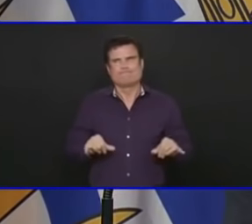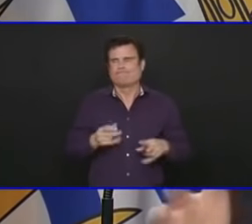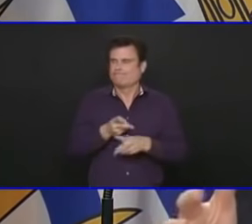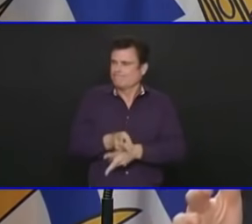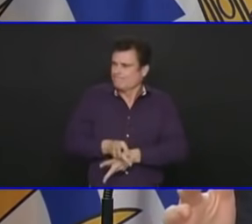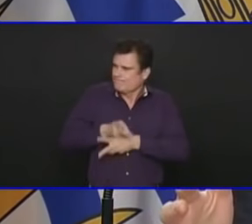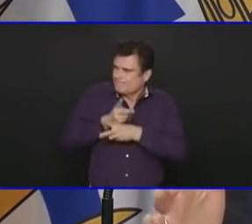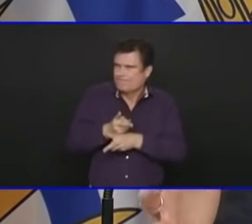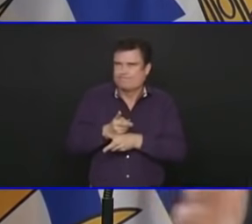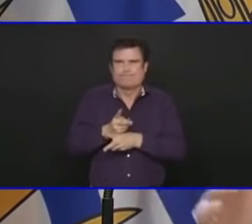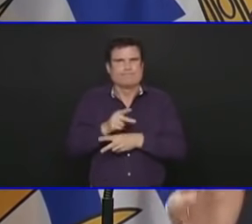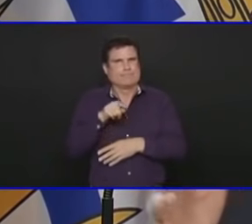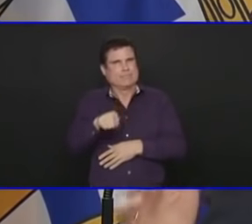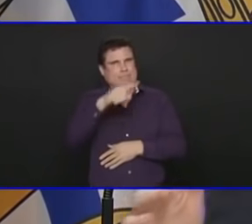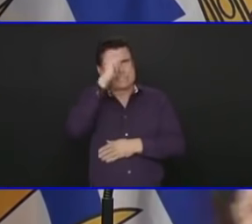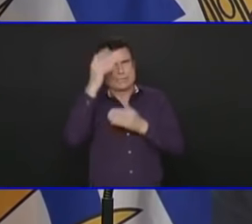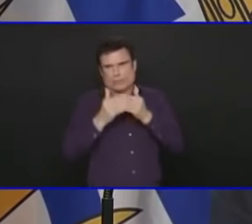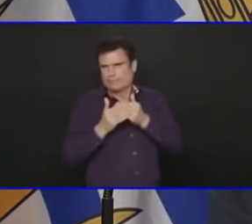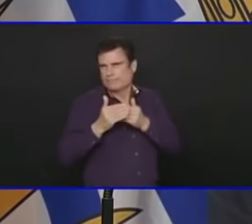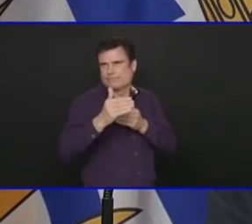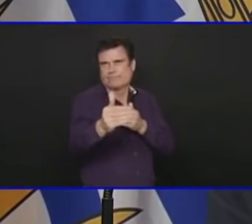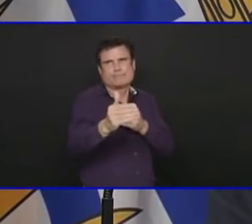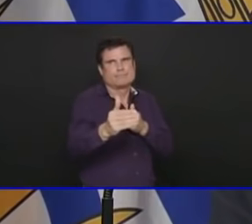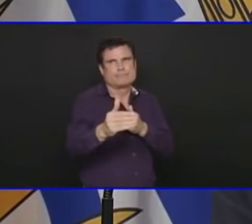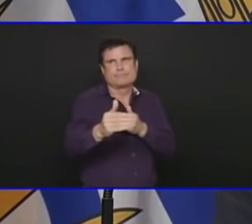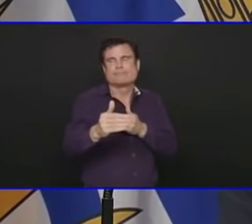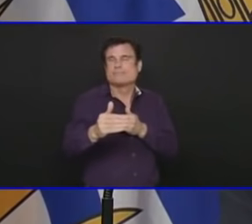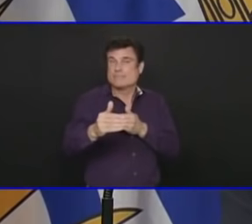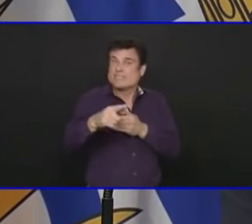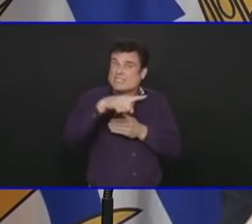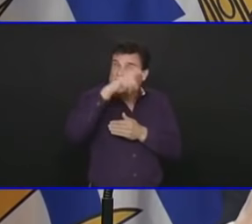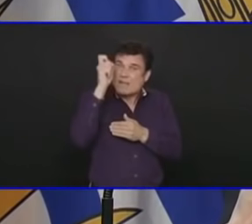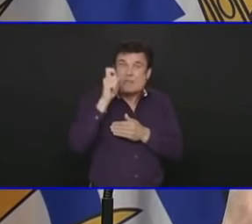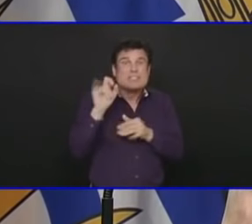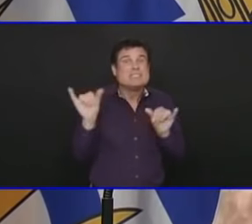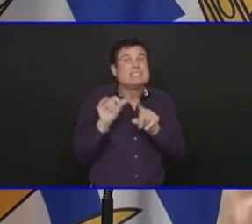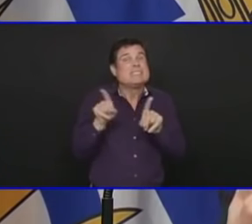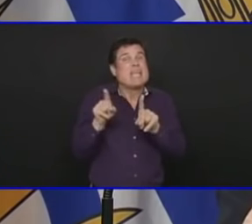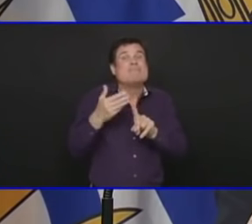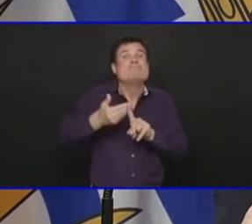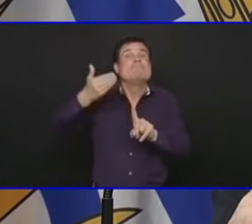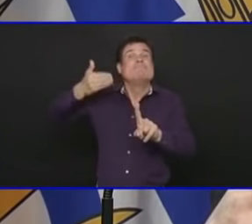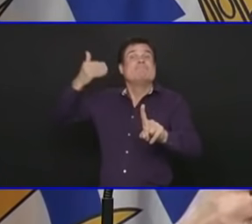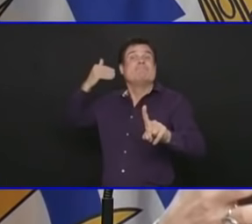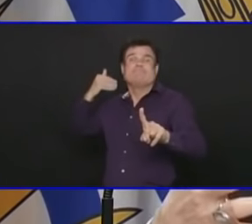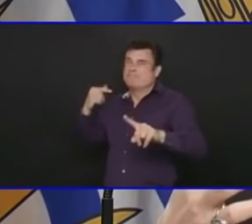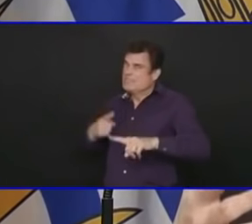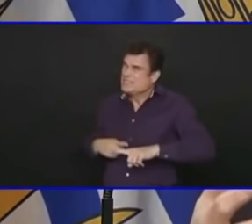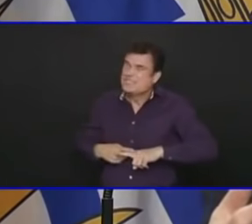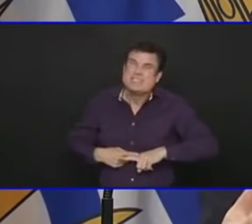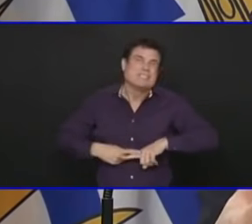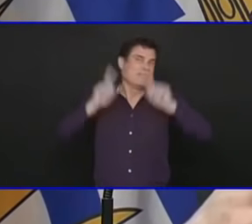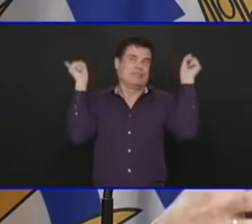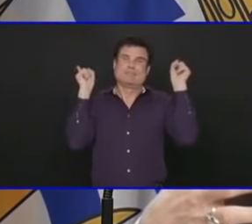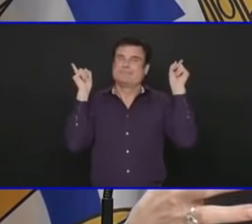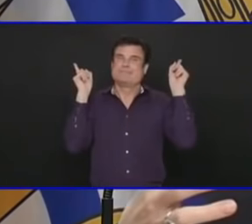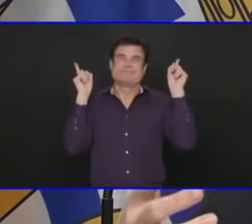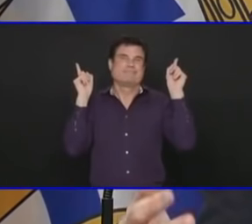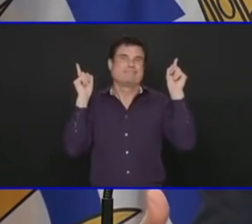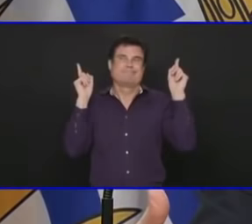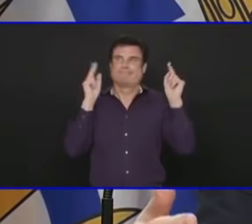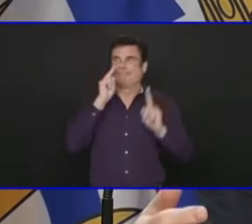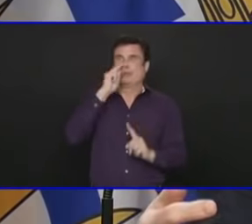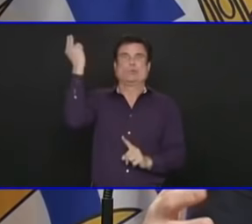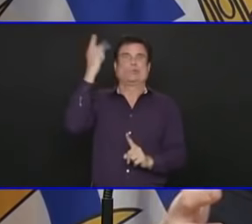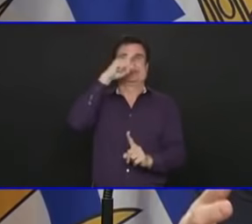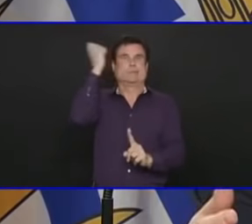we continue to detect every single case in our community and are able to manage it, to find the contacts, to